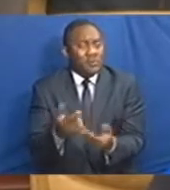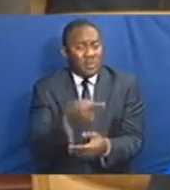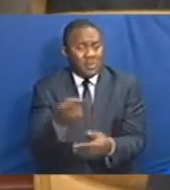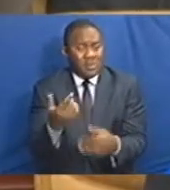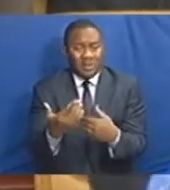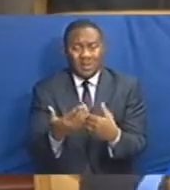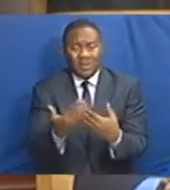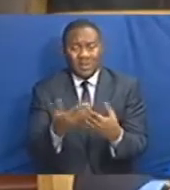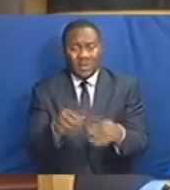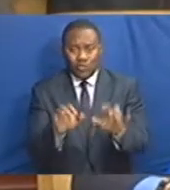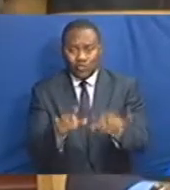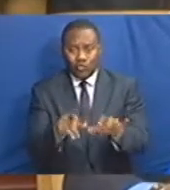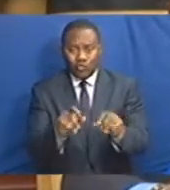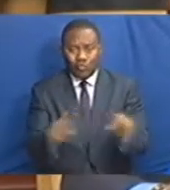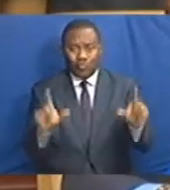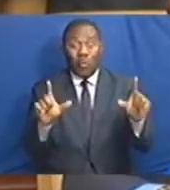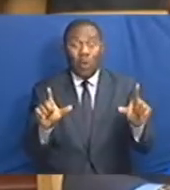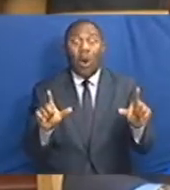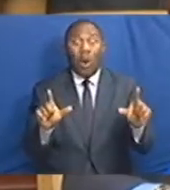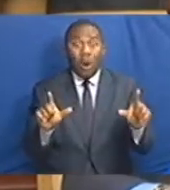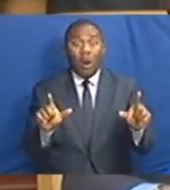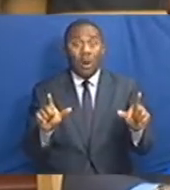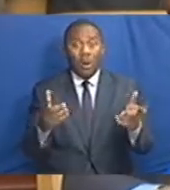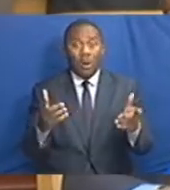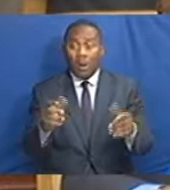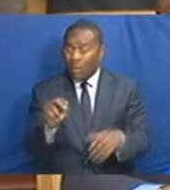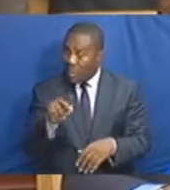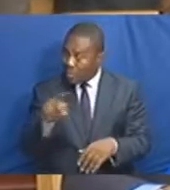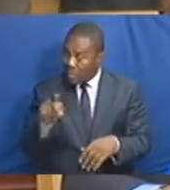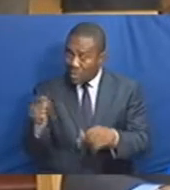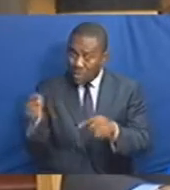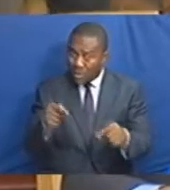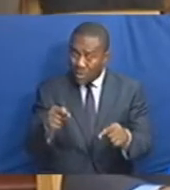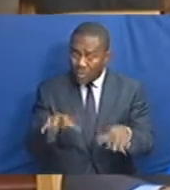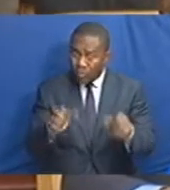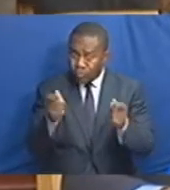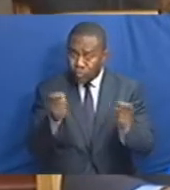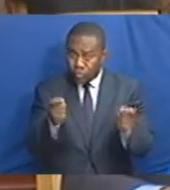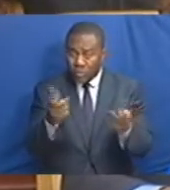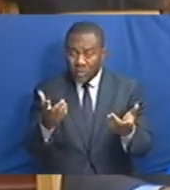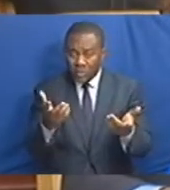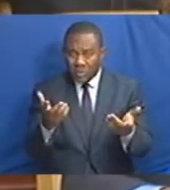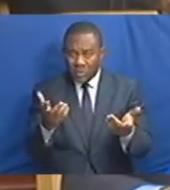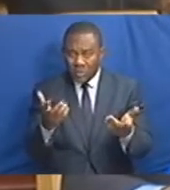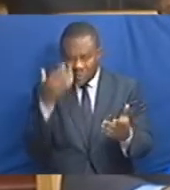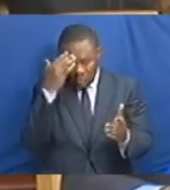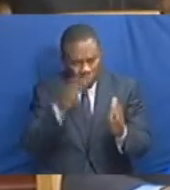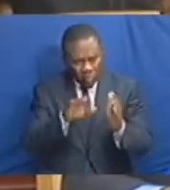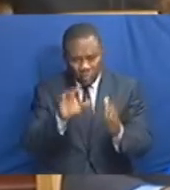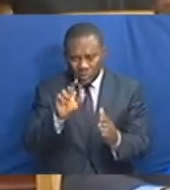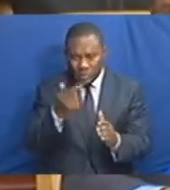They Google and they saw that when we were coming into government, the growth rate was